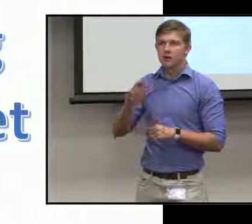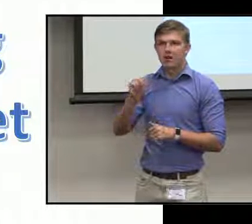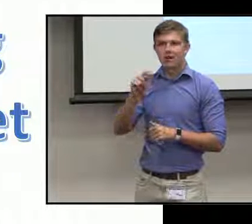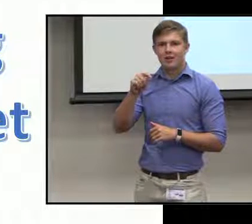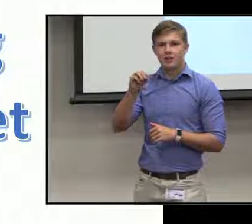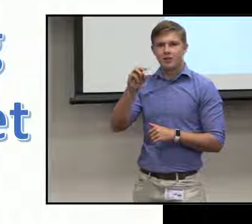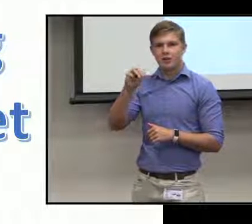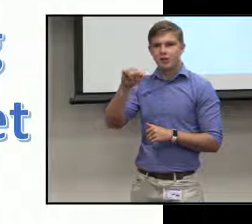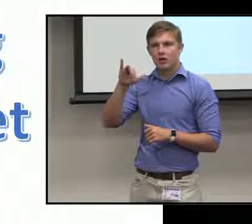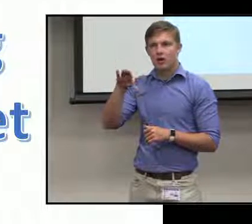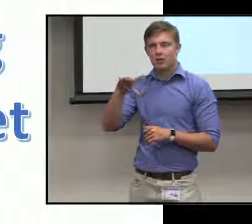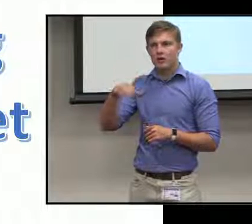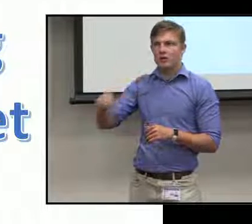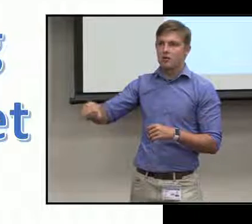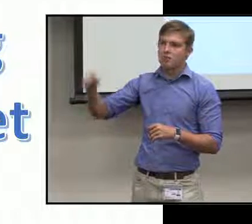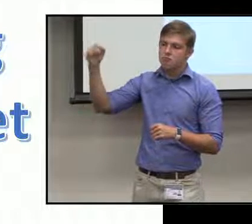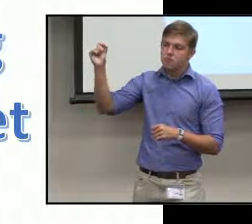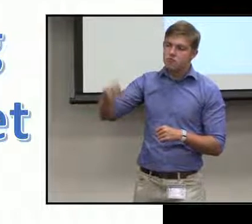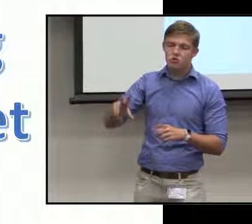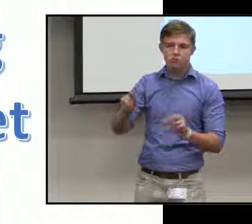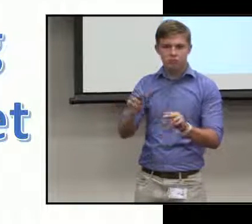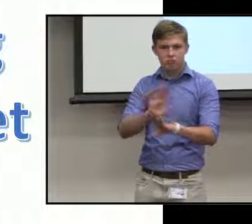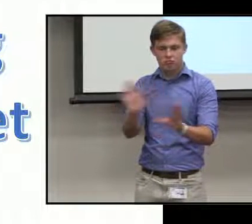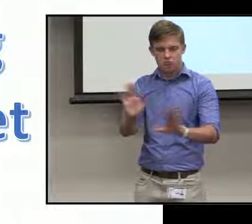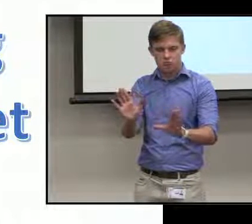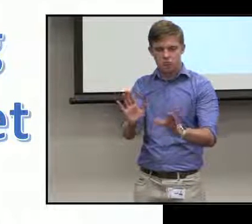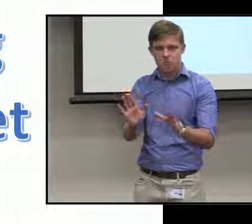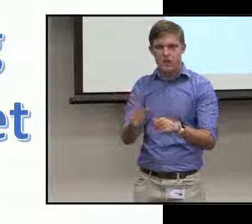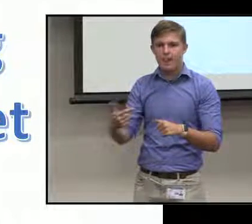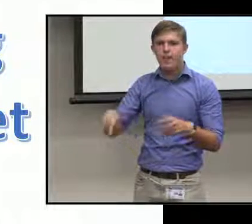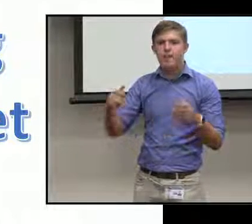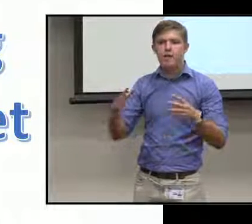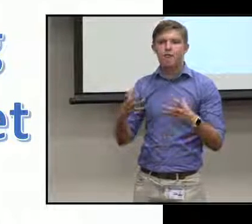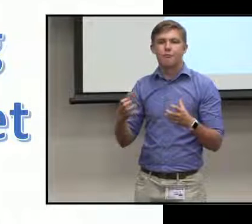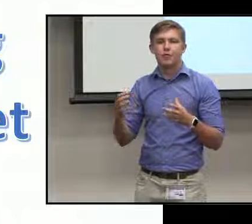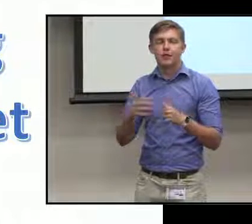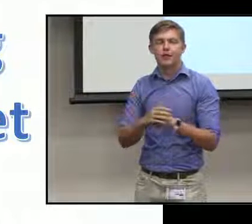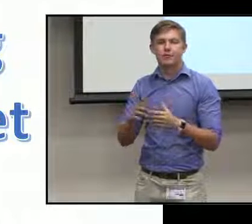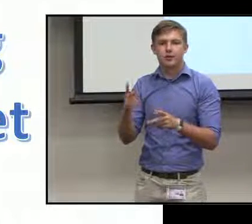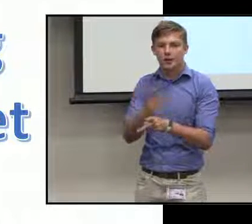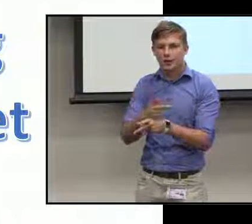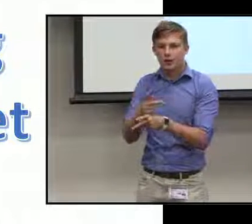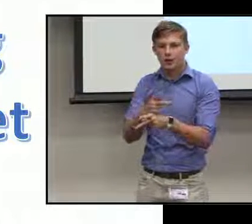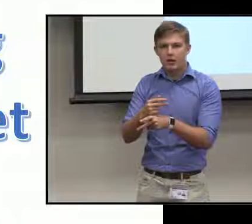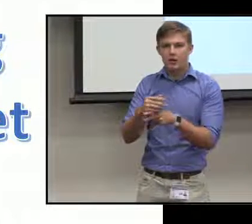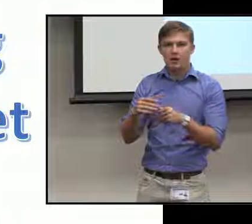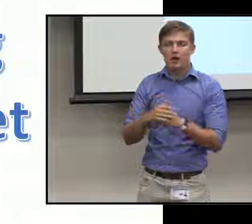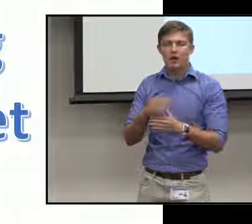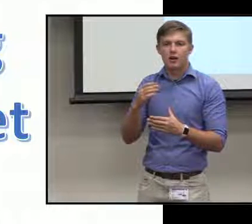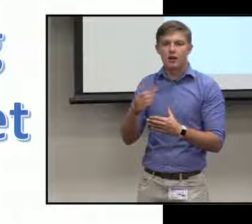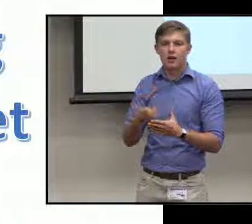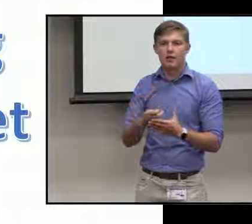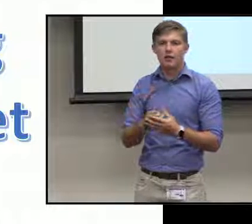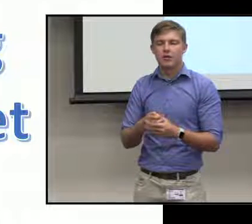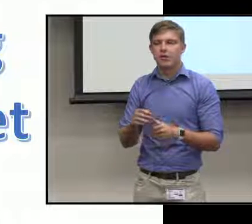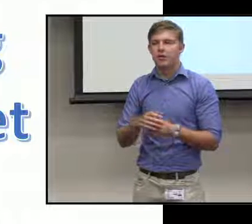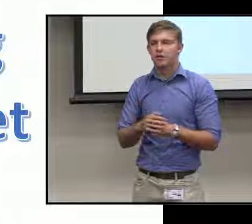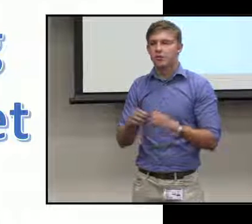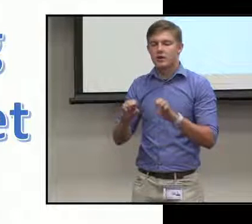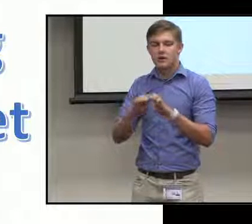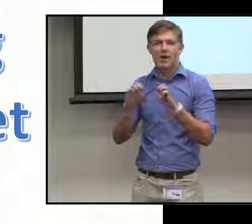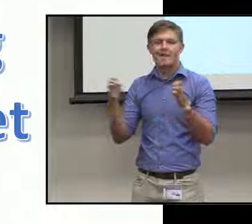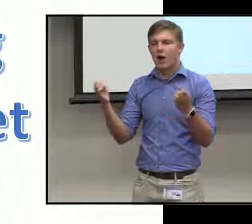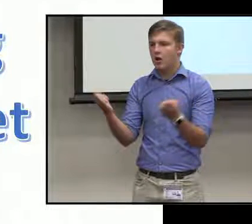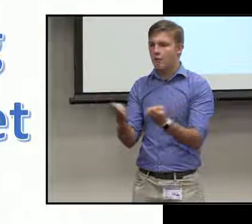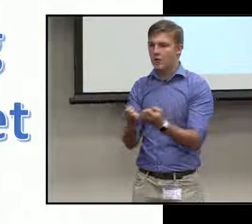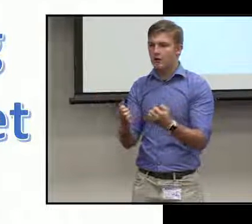the climate. They would be very much about taking care of the environment. You may have seen Whale Wars on TV, a series where some